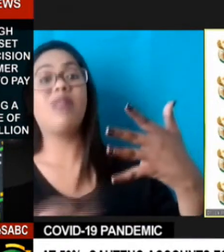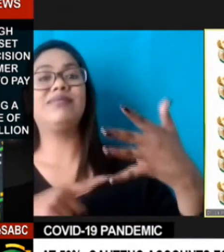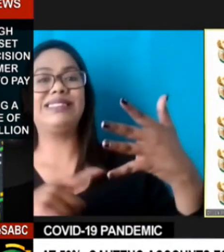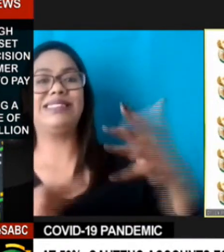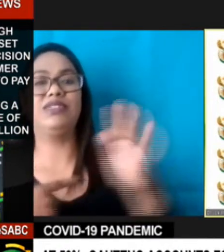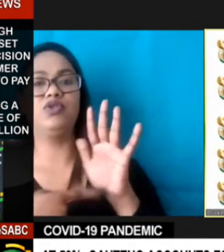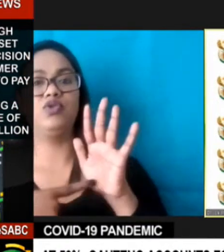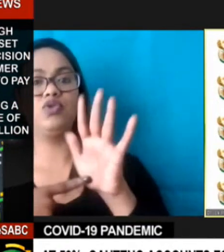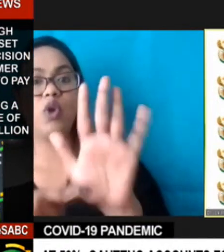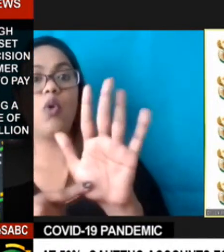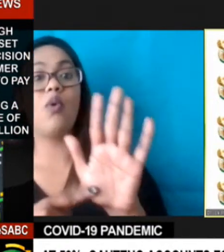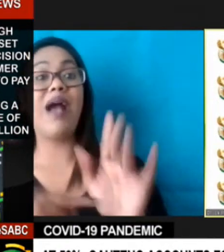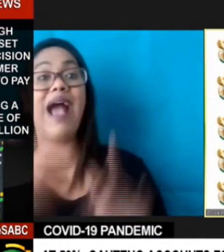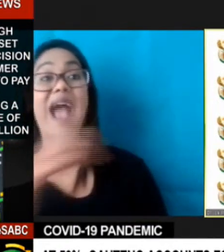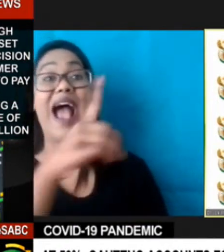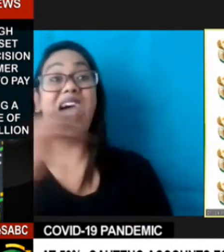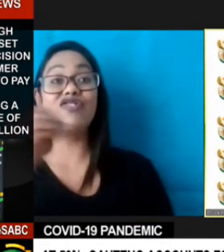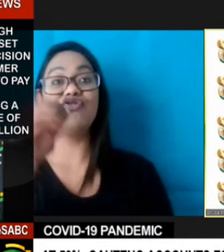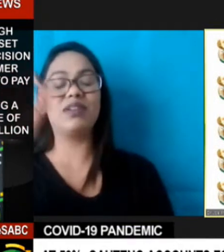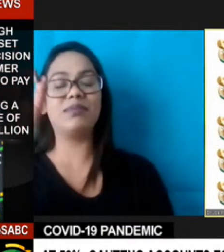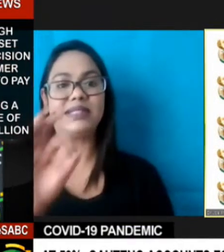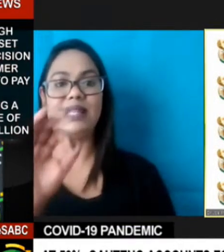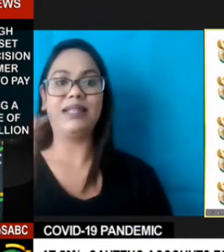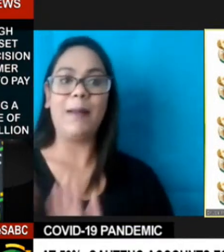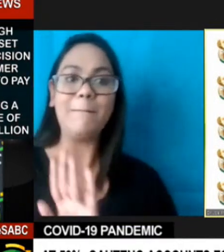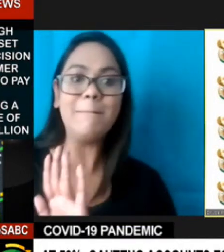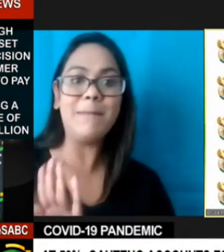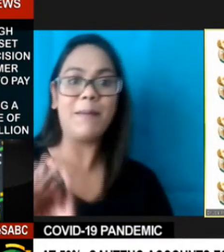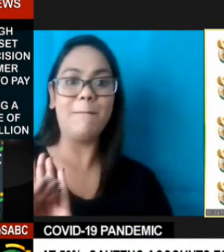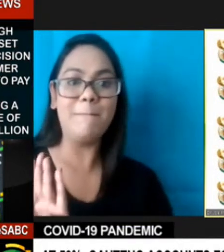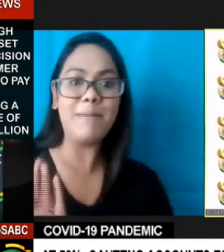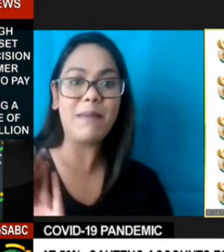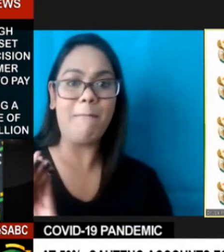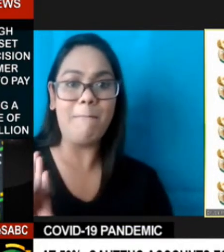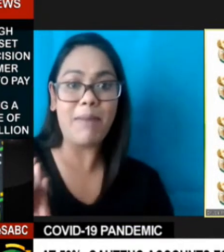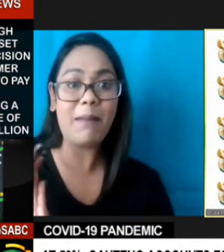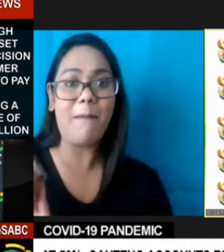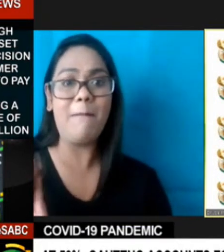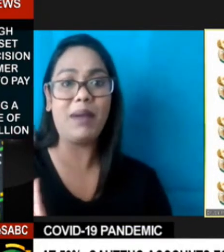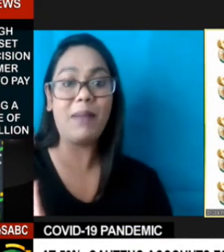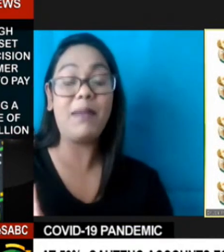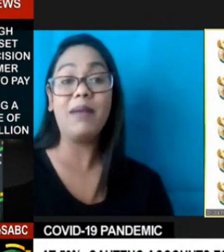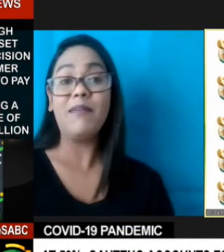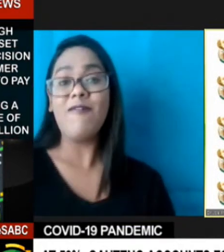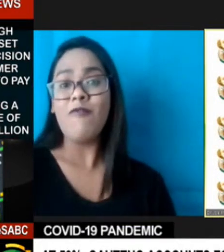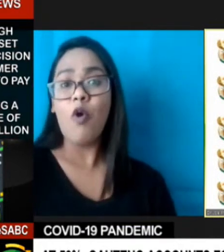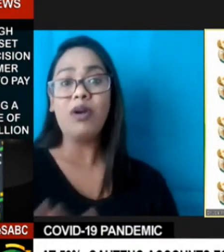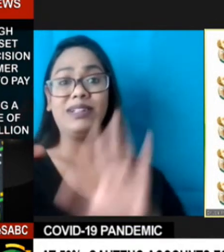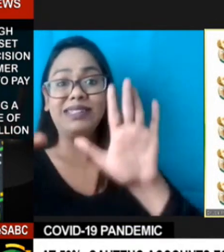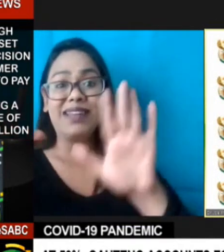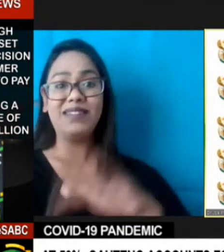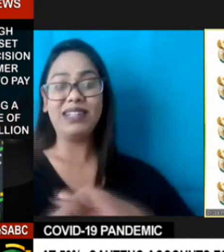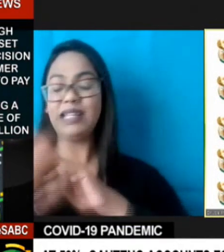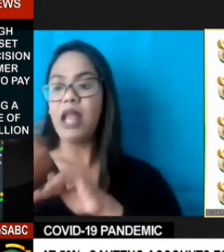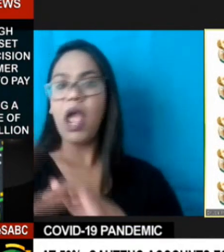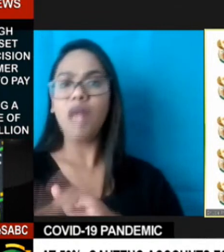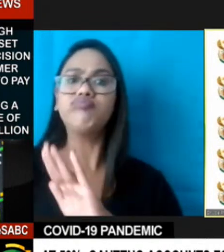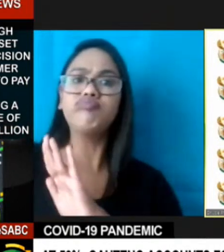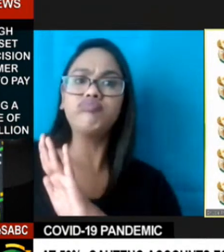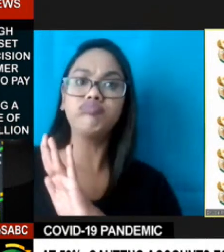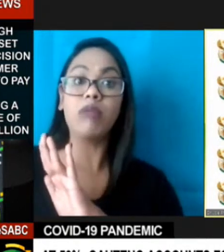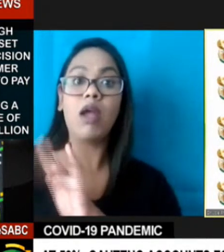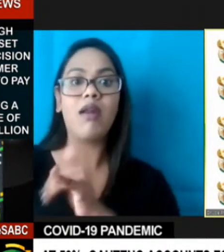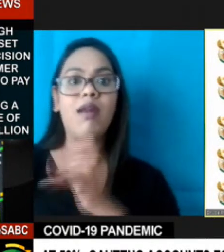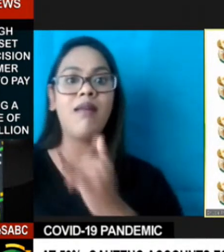increase in daily new cases compared to 7 days earlier, which confirms a rapid